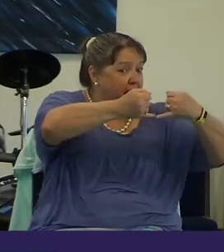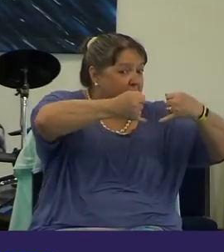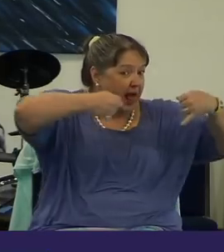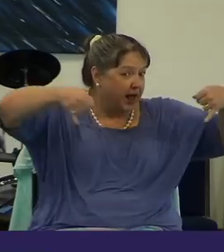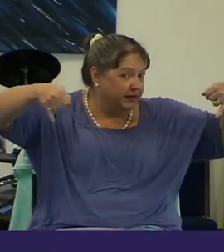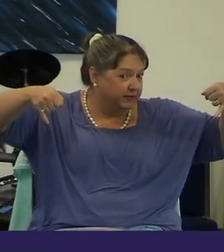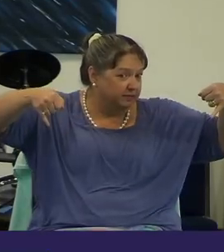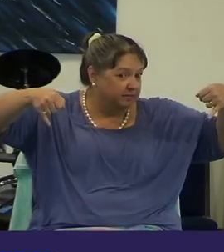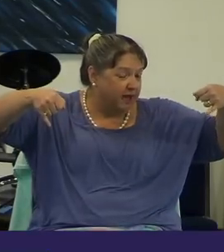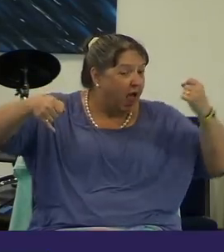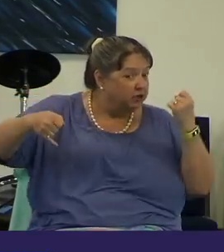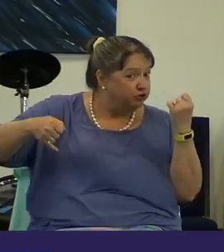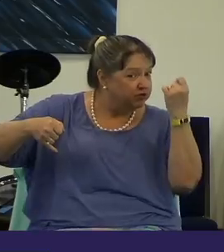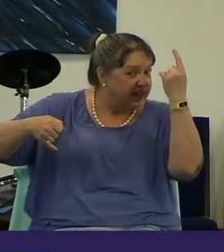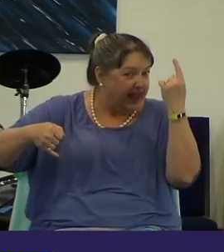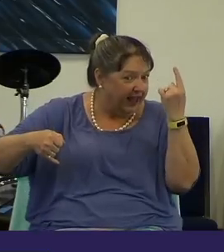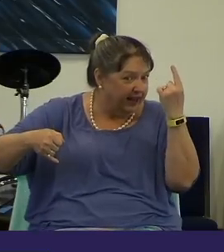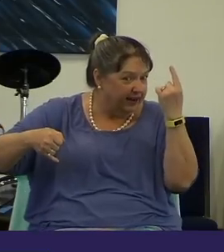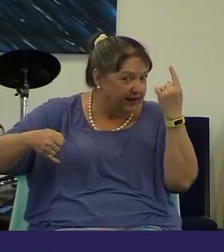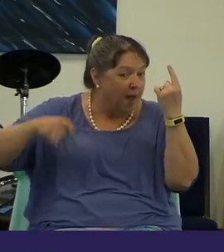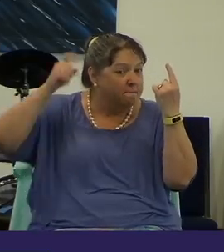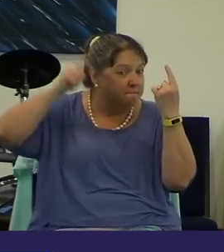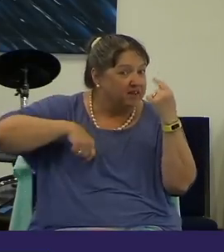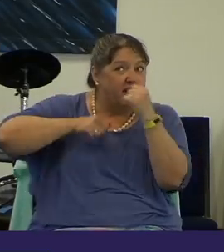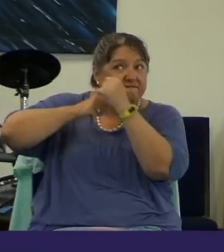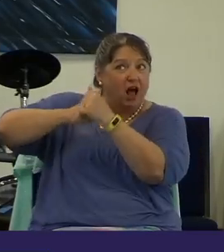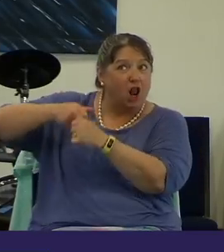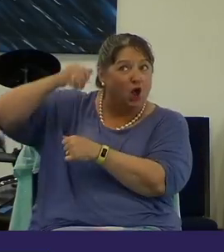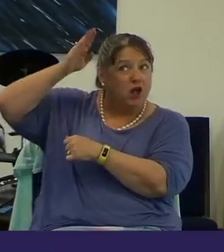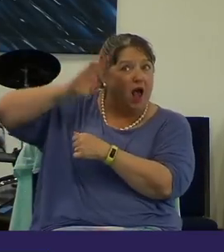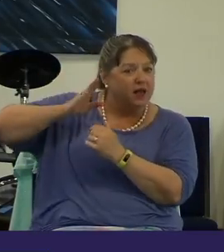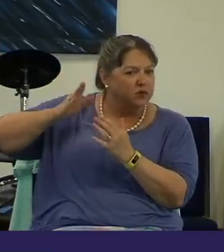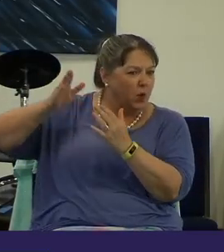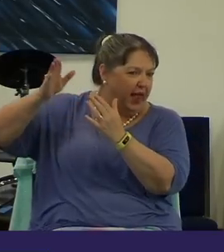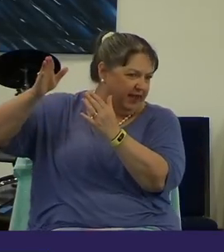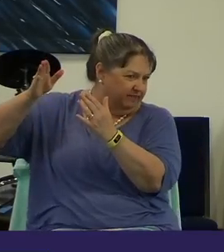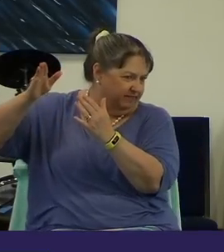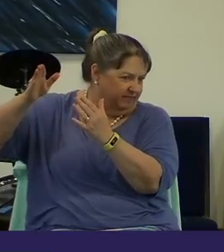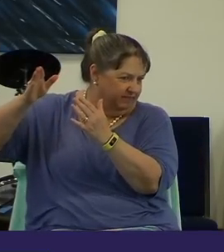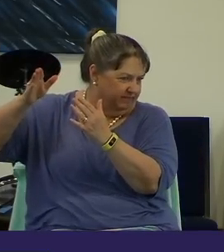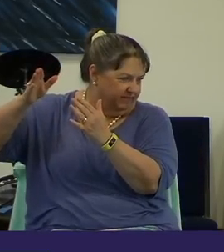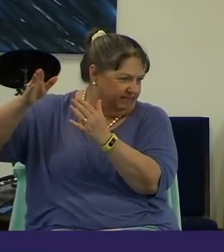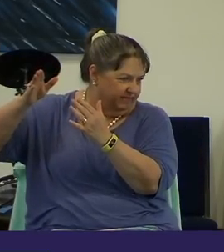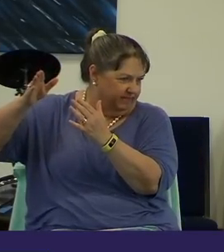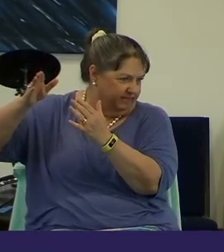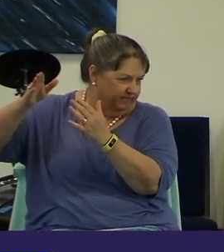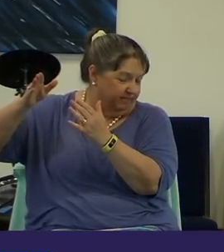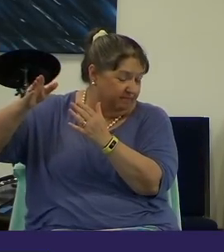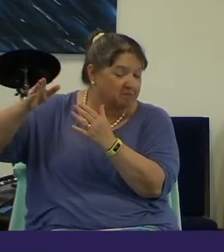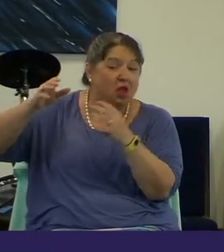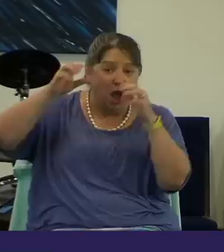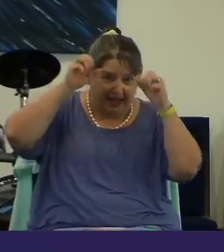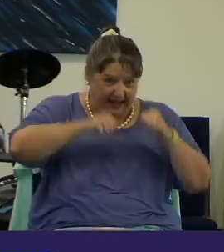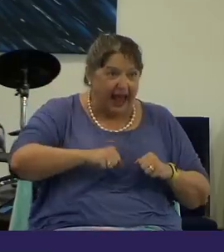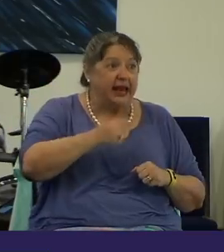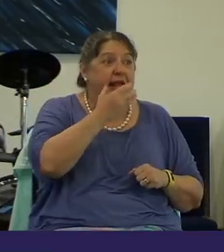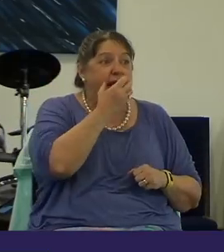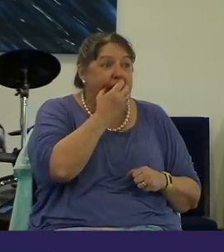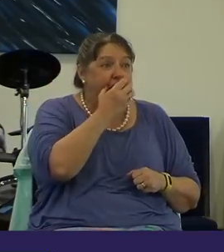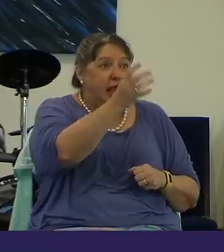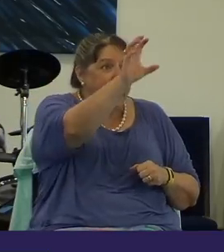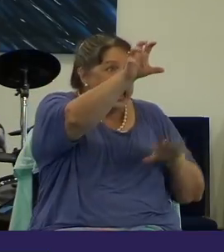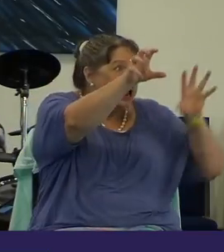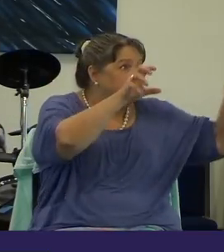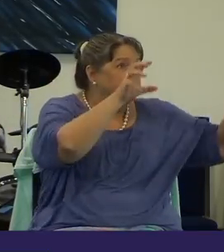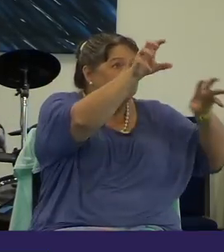know, to understand that there was a standard. And that standard had to do with God. And they were told, you can eat of any tree of this garden, but